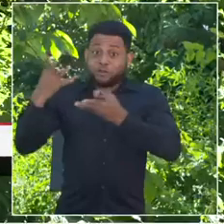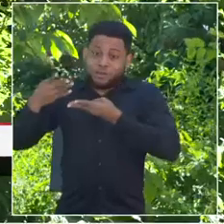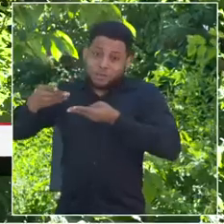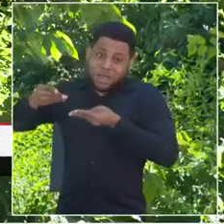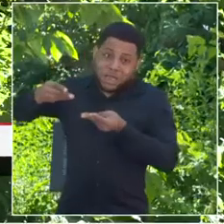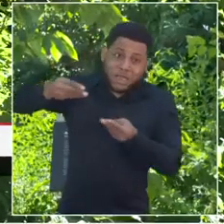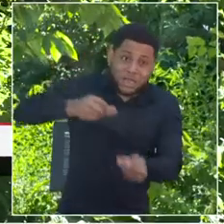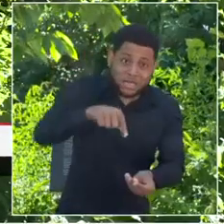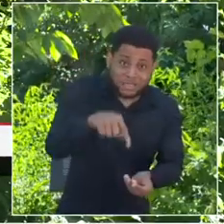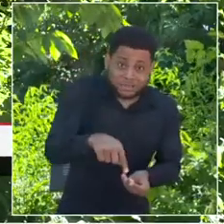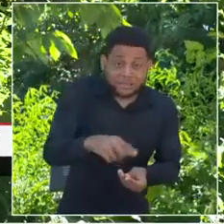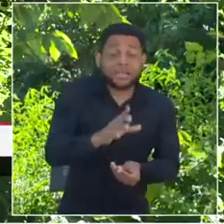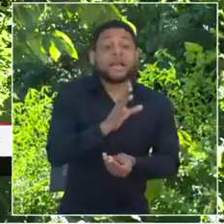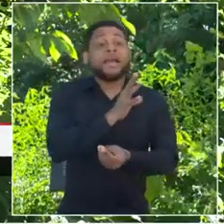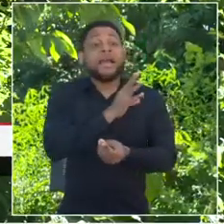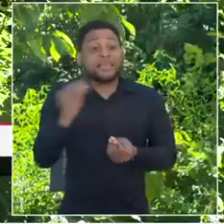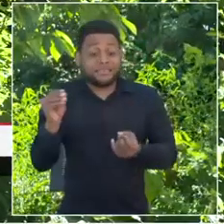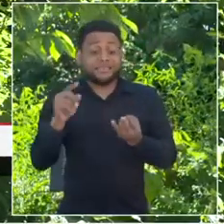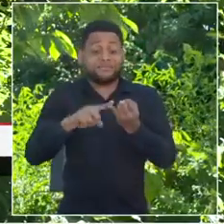and